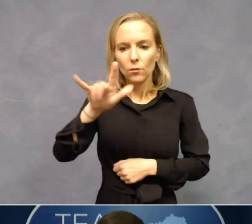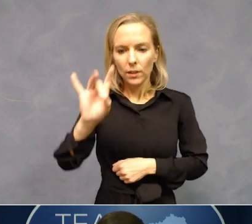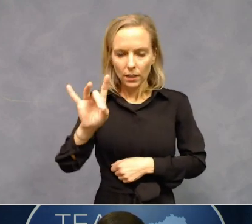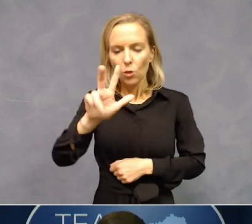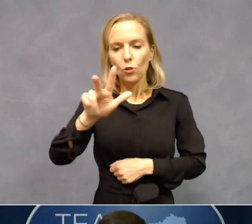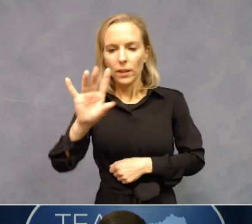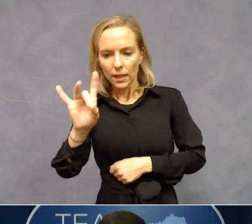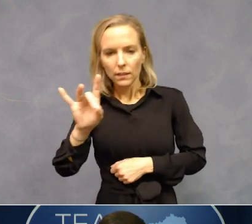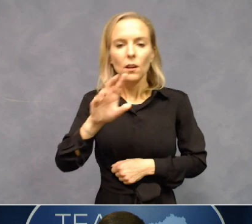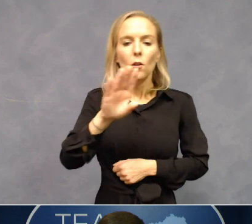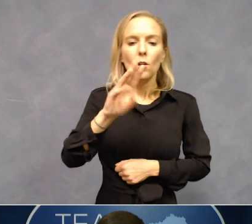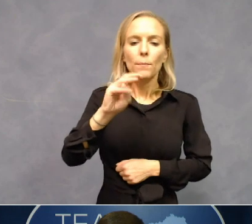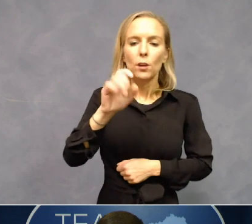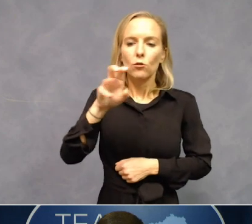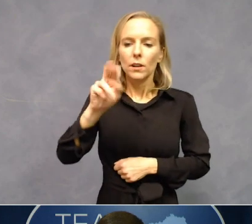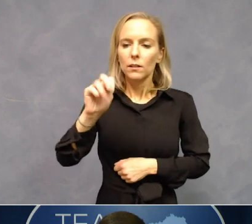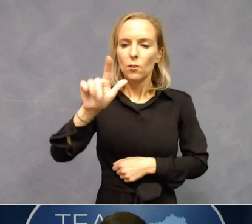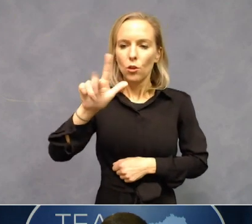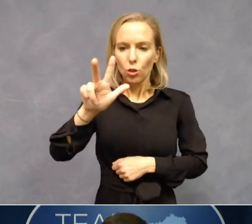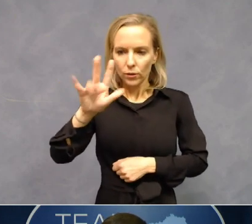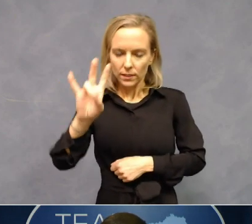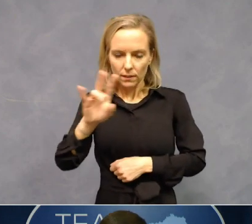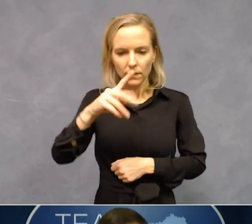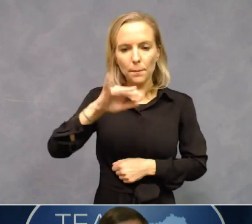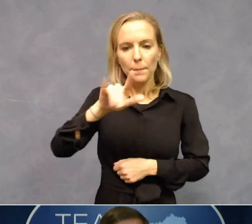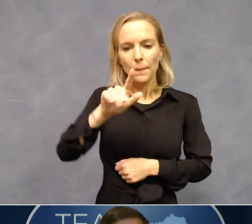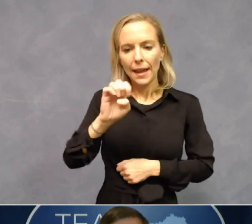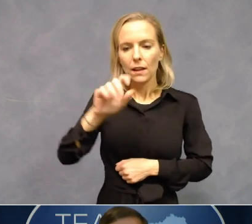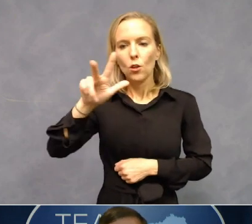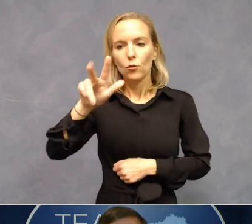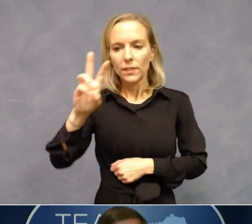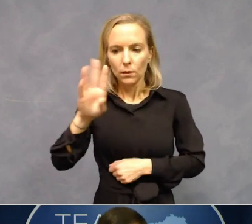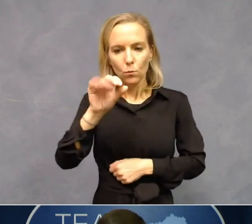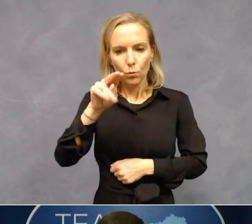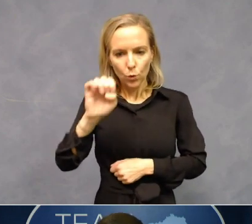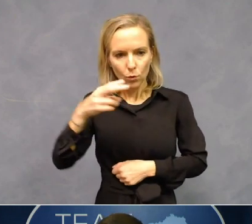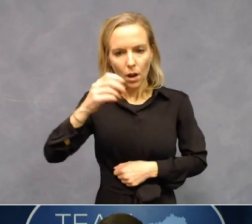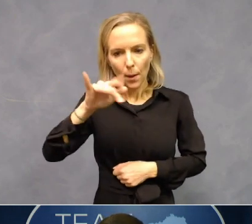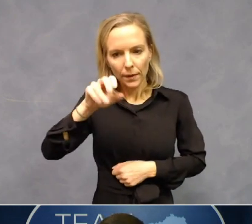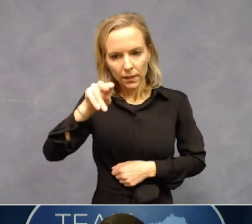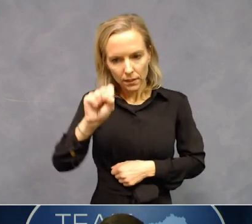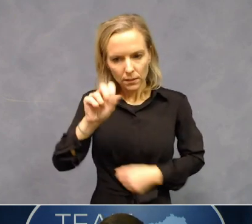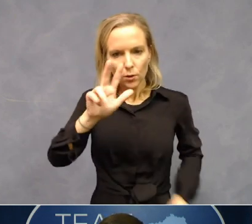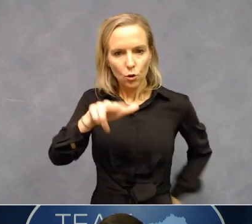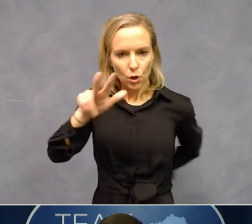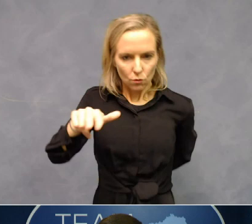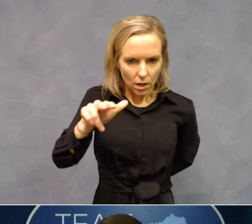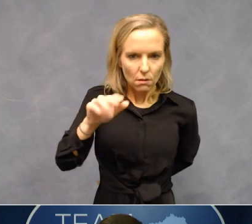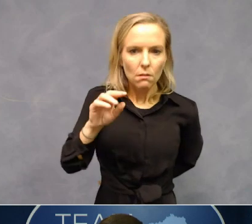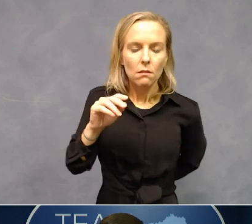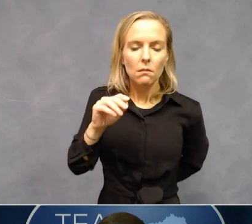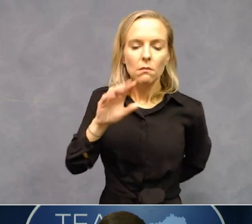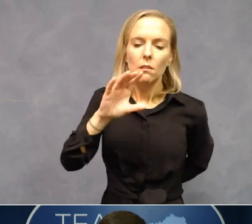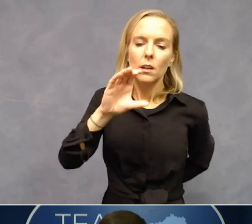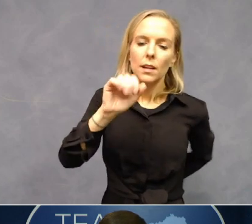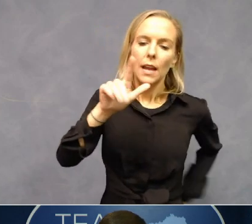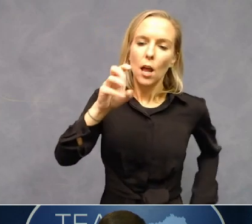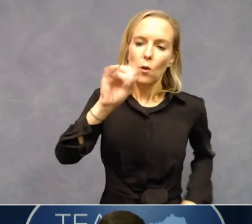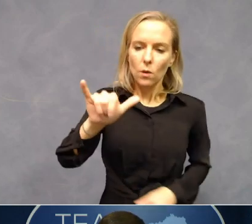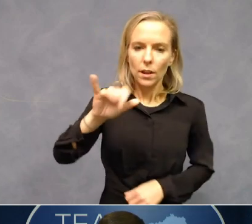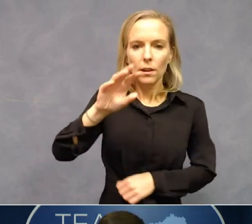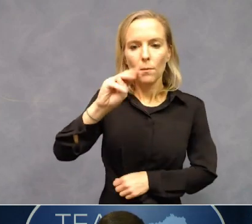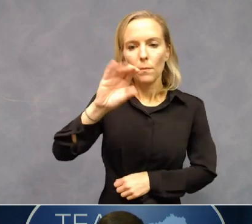McCracken, 37, Pike, 36, Boone and Hopkins, 33, Callaway and